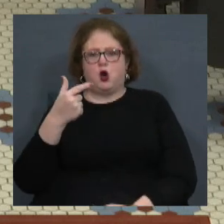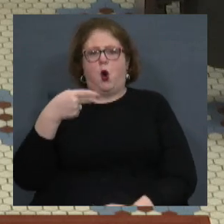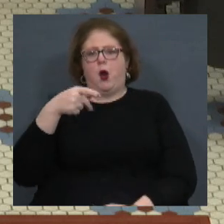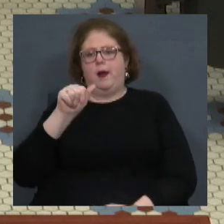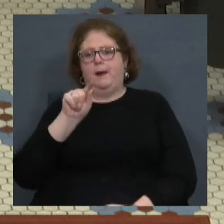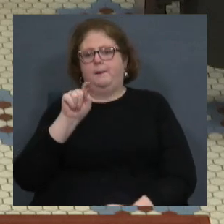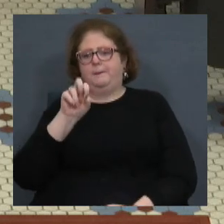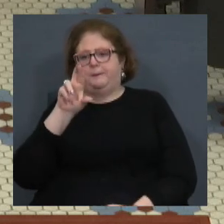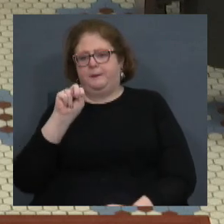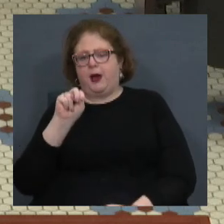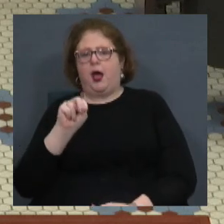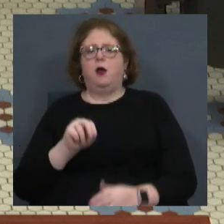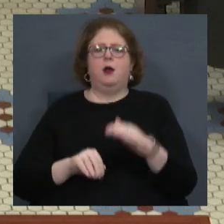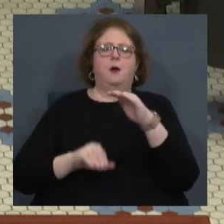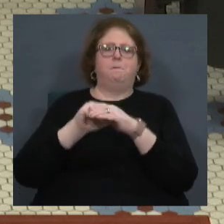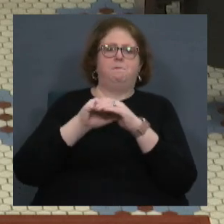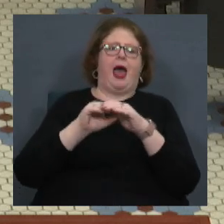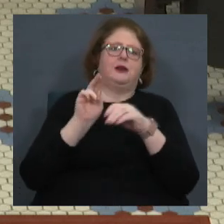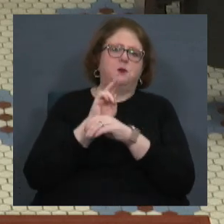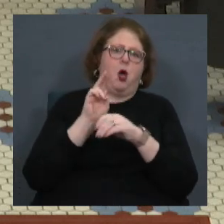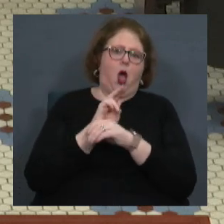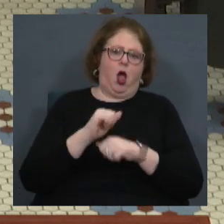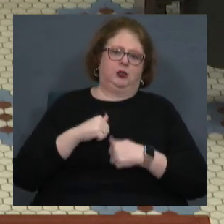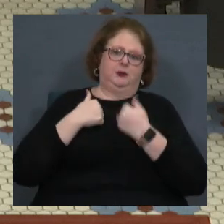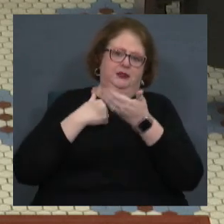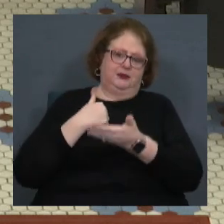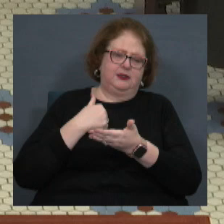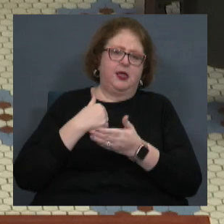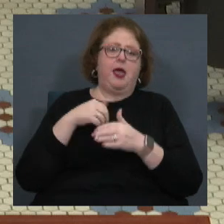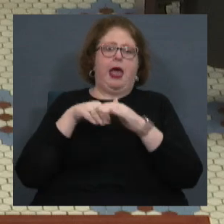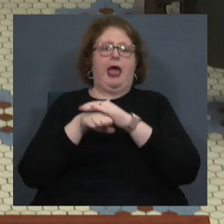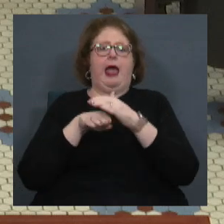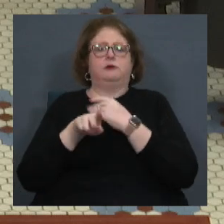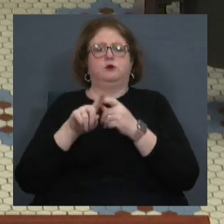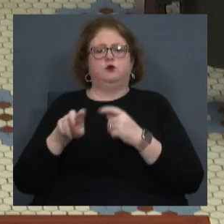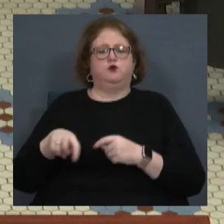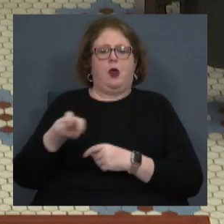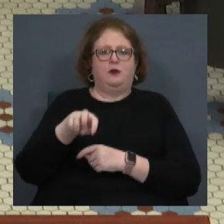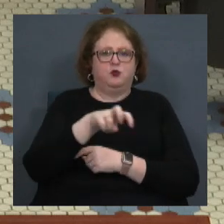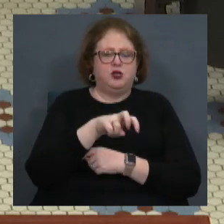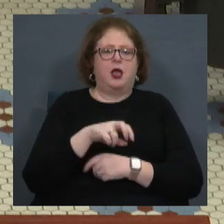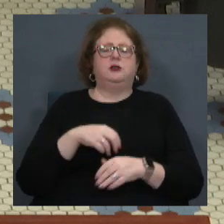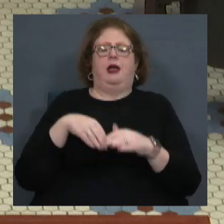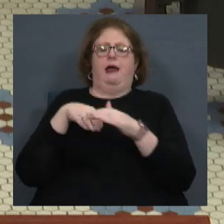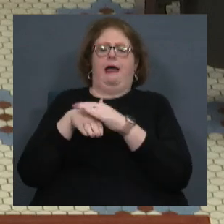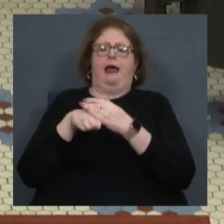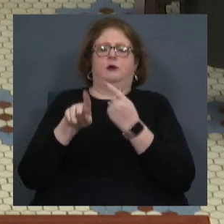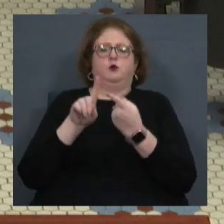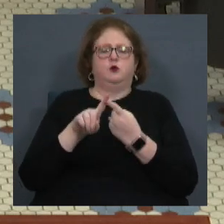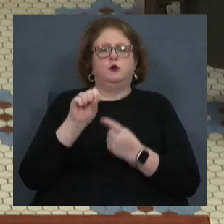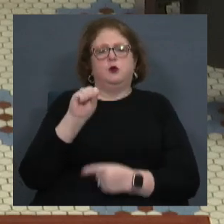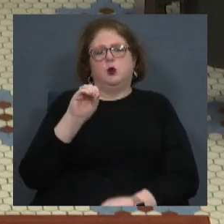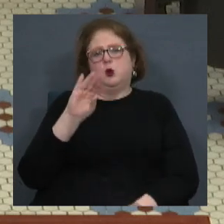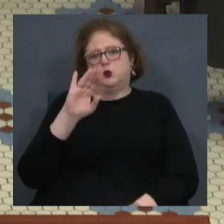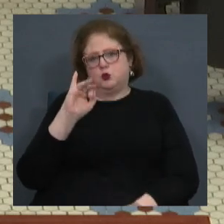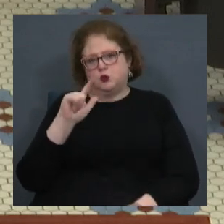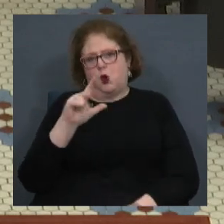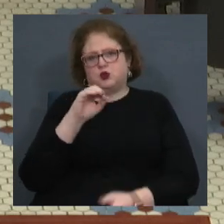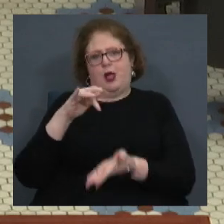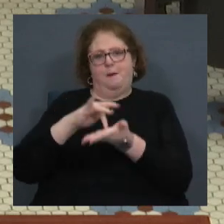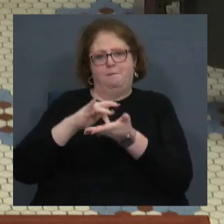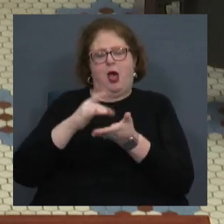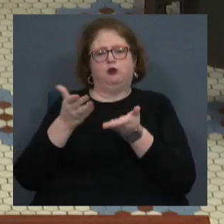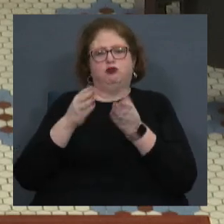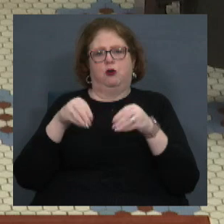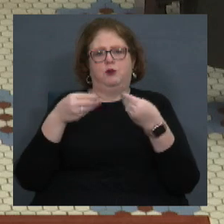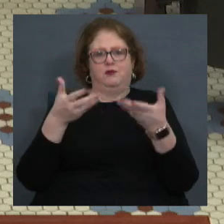maximum occupancy numbers, access to transportation, access to social and medical service providers, and